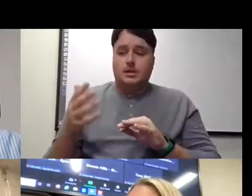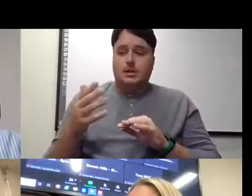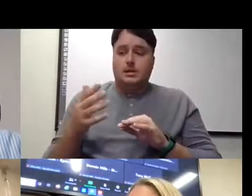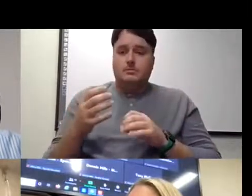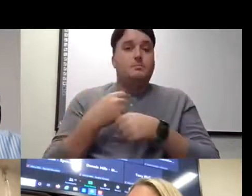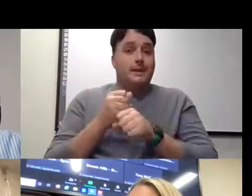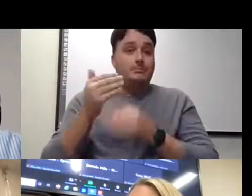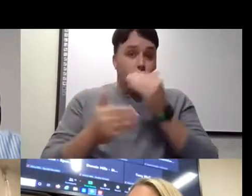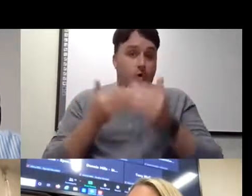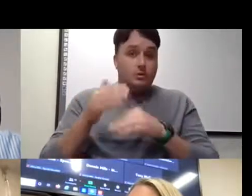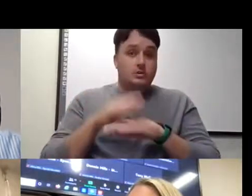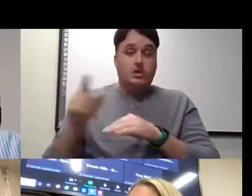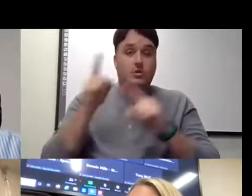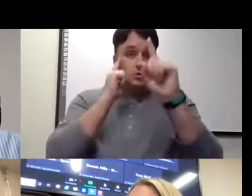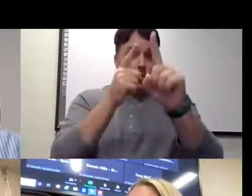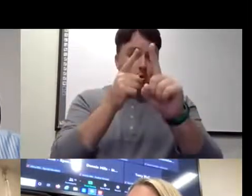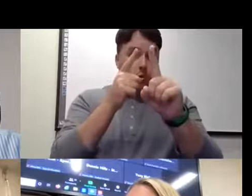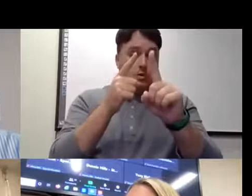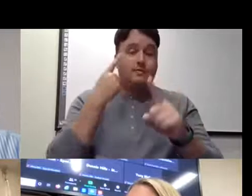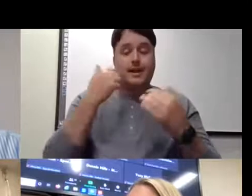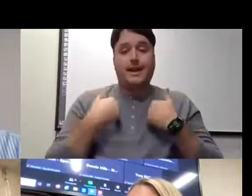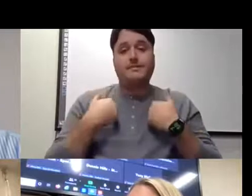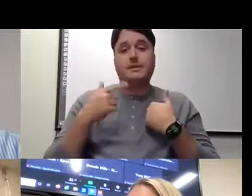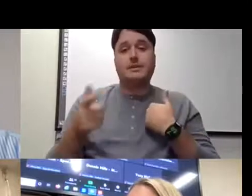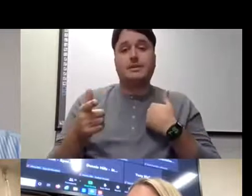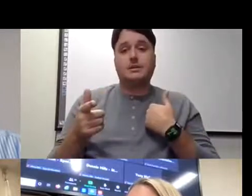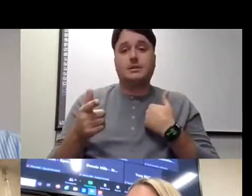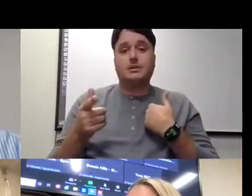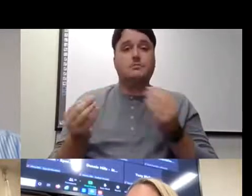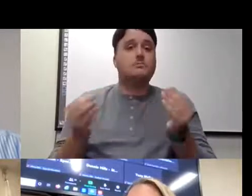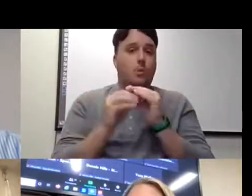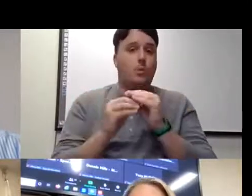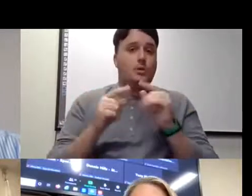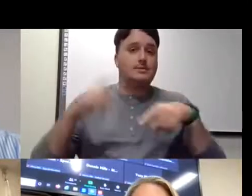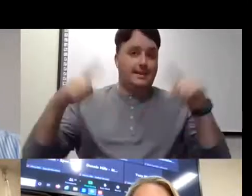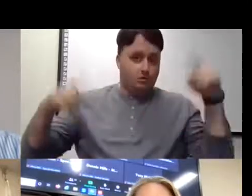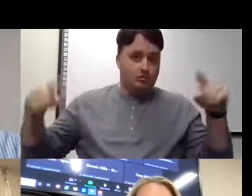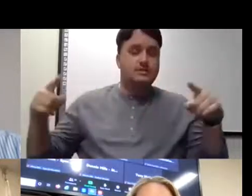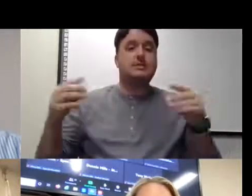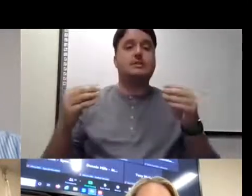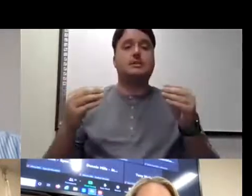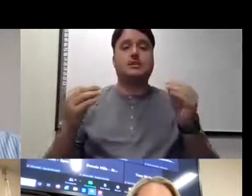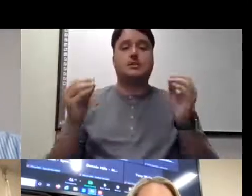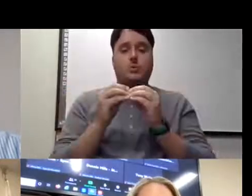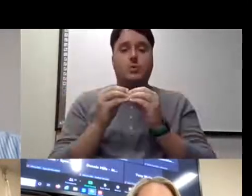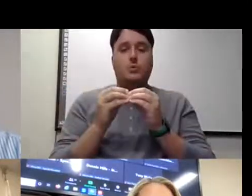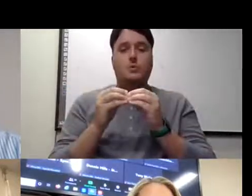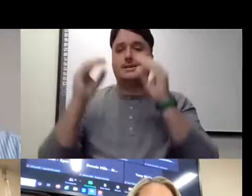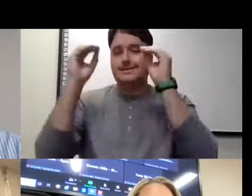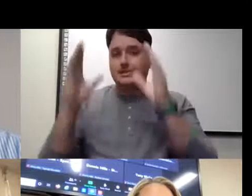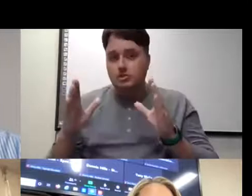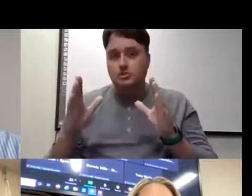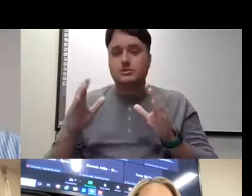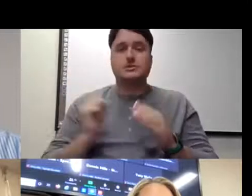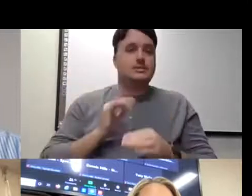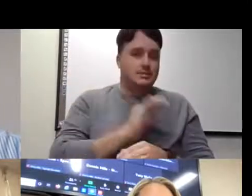making progress on the goal of having, you know, more diversity and more teachers and